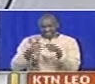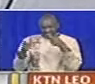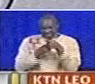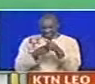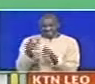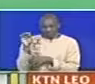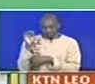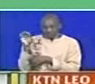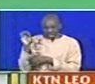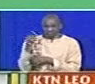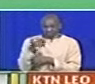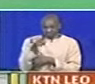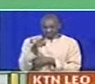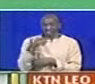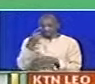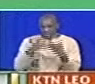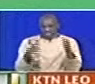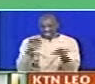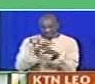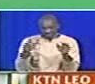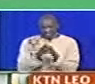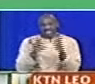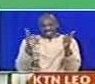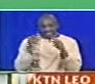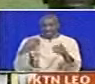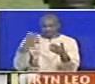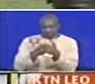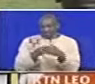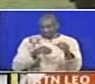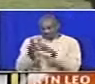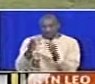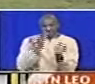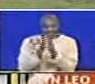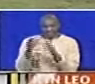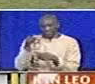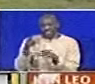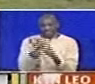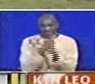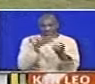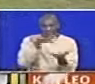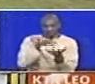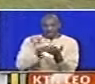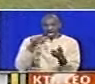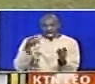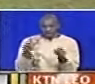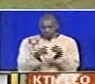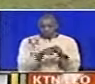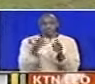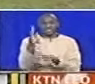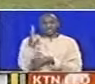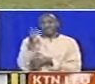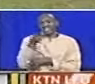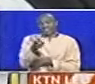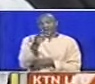asubuhi, kwani vifaa vya kupigia kura vimeanza kufikishwa katika vituo hivyo pamoja na usalama kuimarishwa na walinda